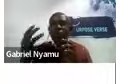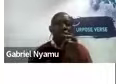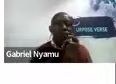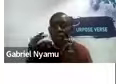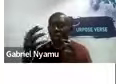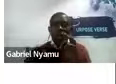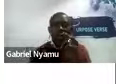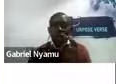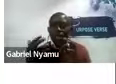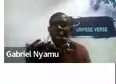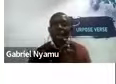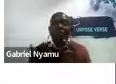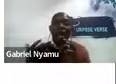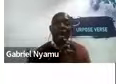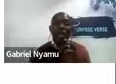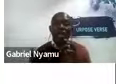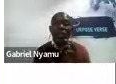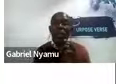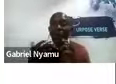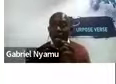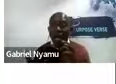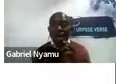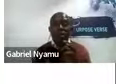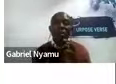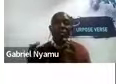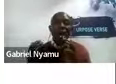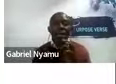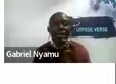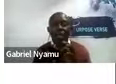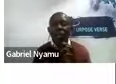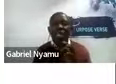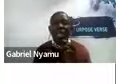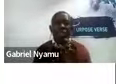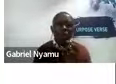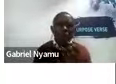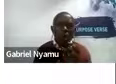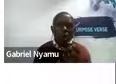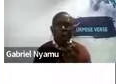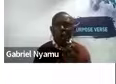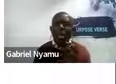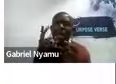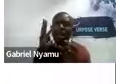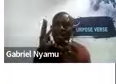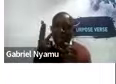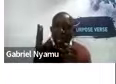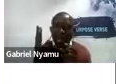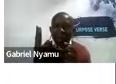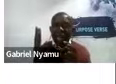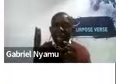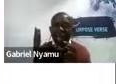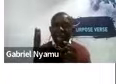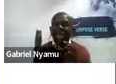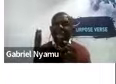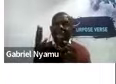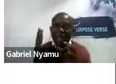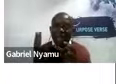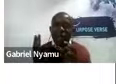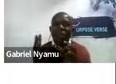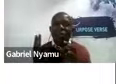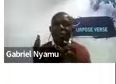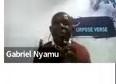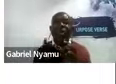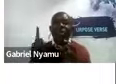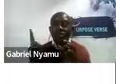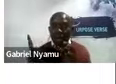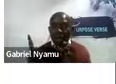so you keep shifting your goals. If you anchor yourself, no wonder people are excited to get a new job offer 3 years down the line. They are hating